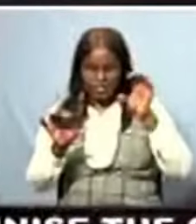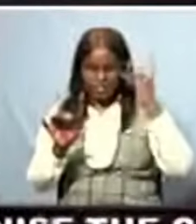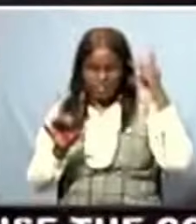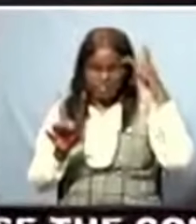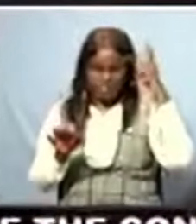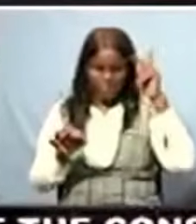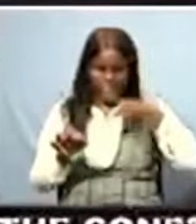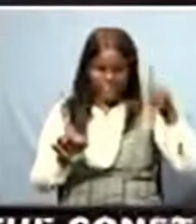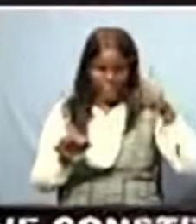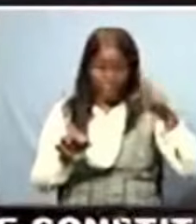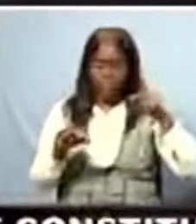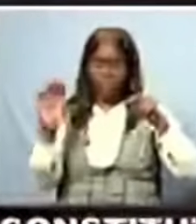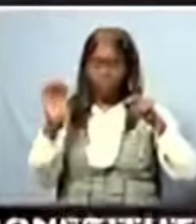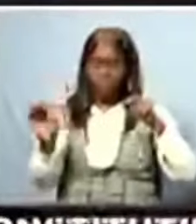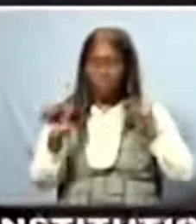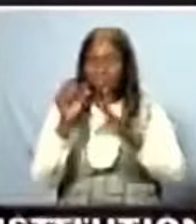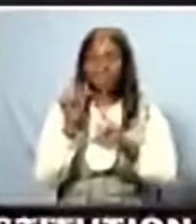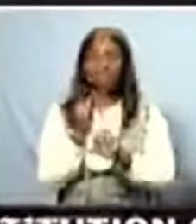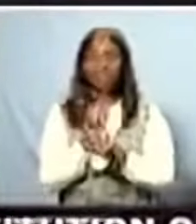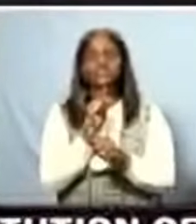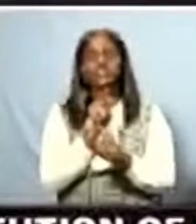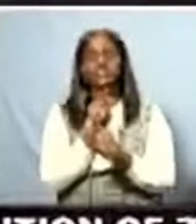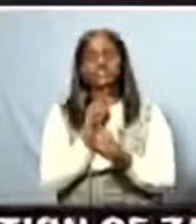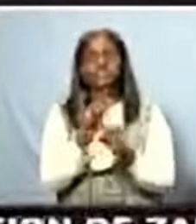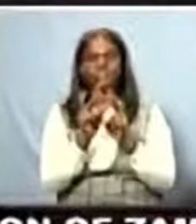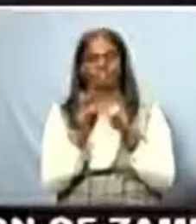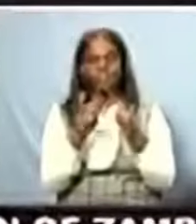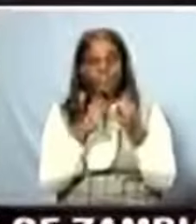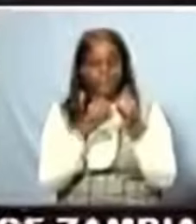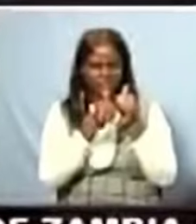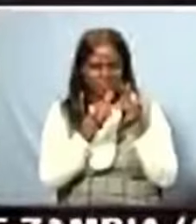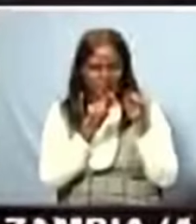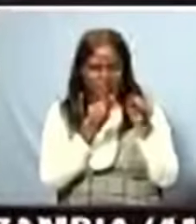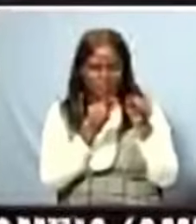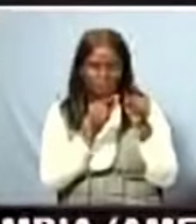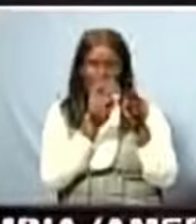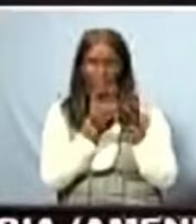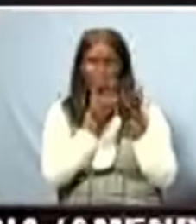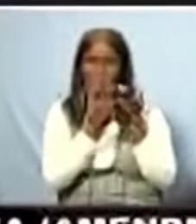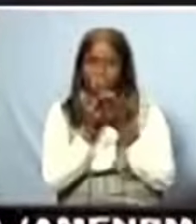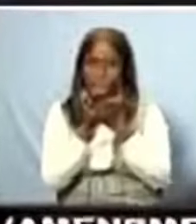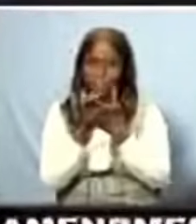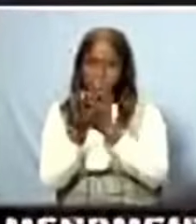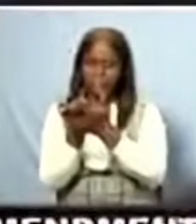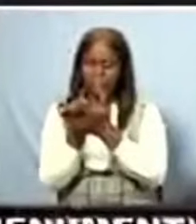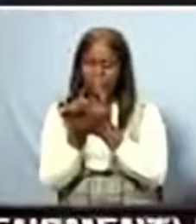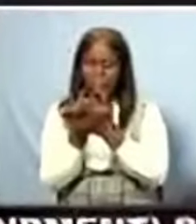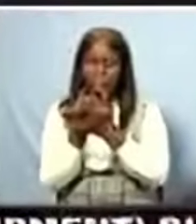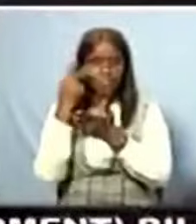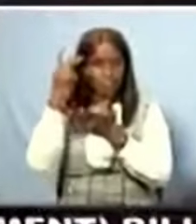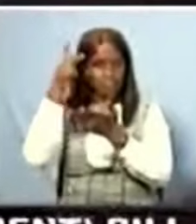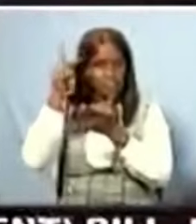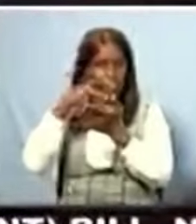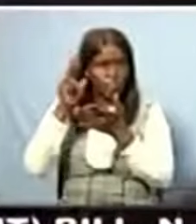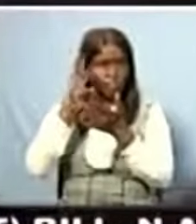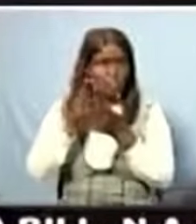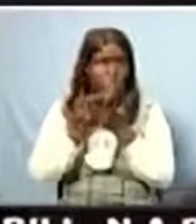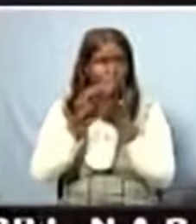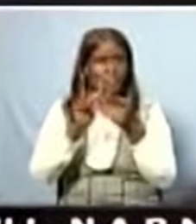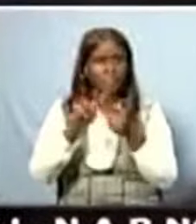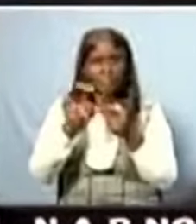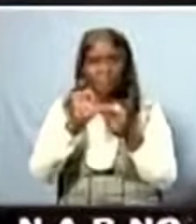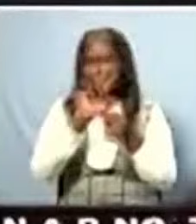in proportion to the votes received. So according to this submission, political